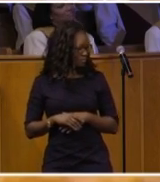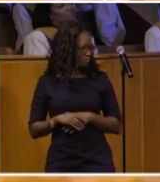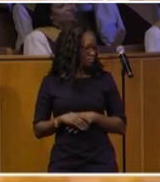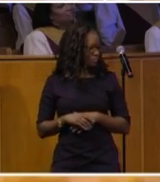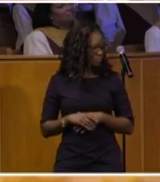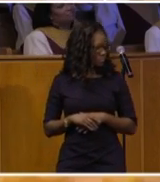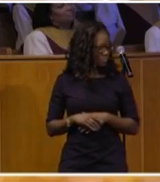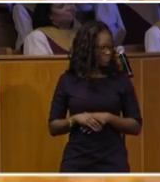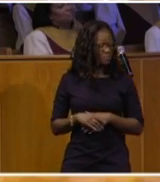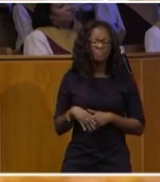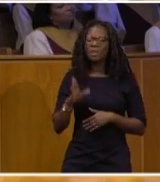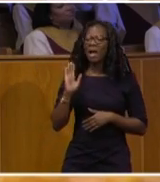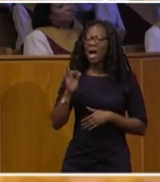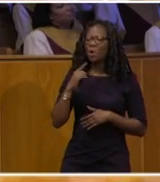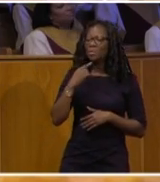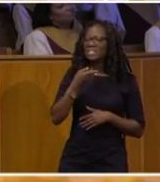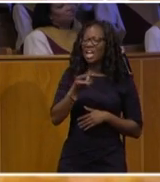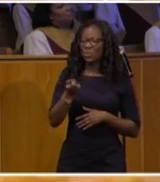I'm going to tell you